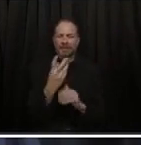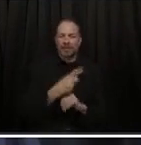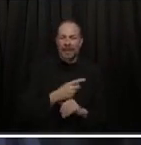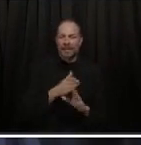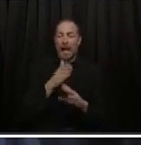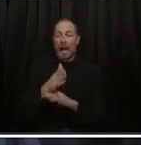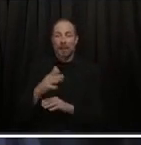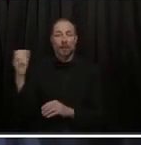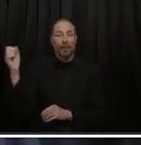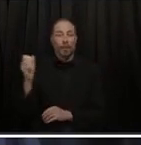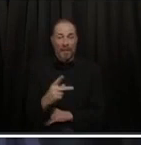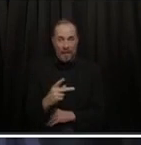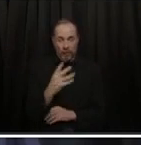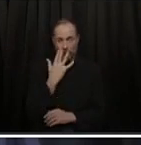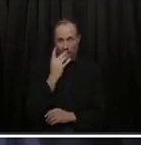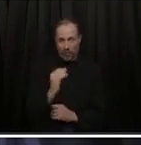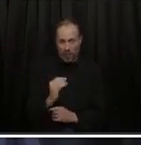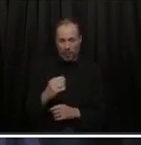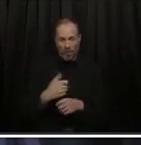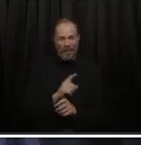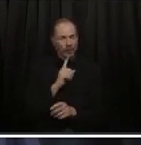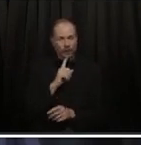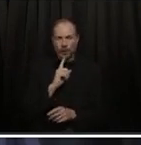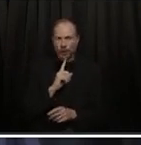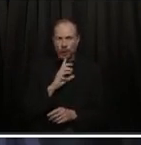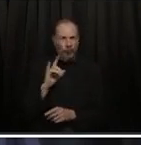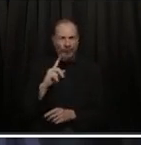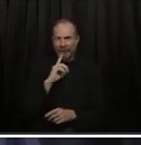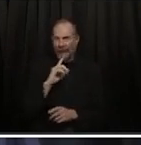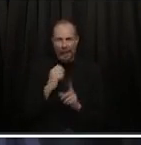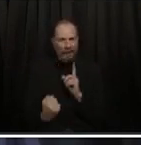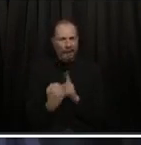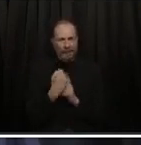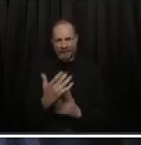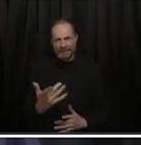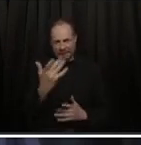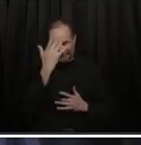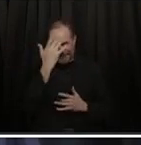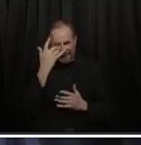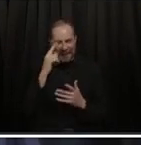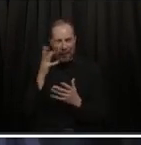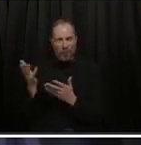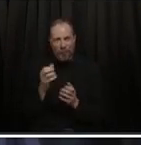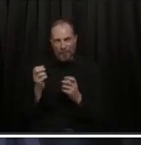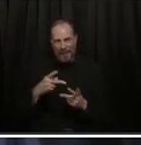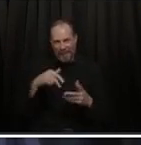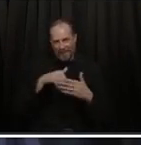to make sure you didn't bring back an unwanted gift from your travels across the country or across the world.